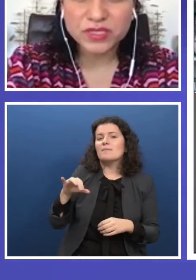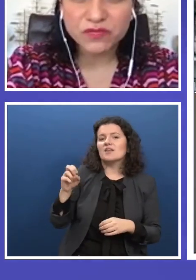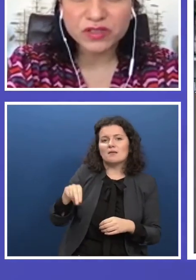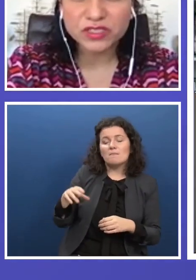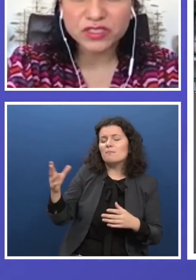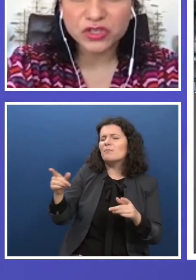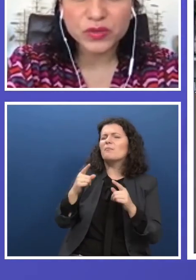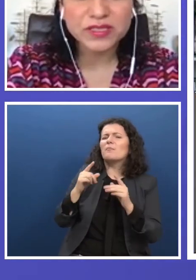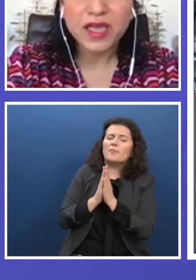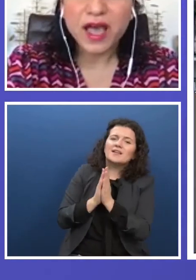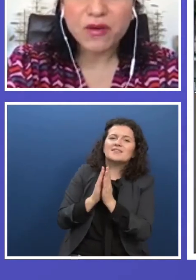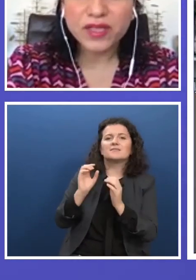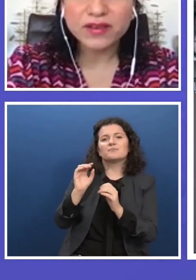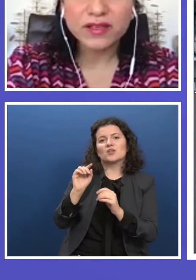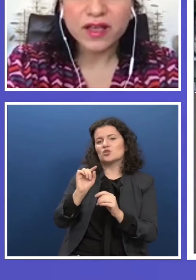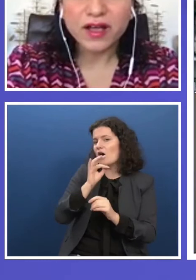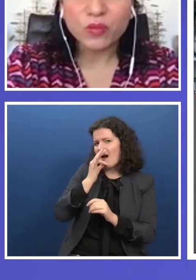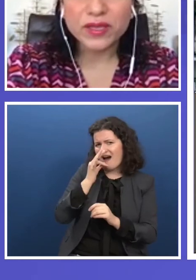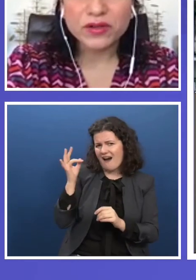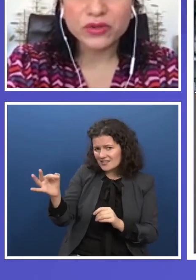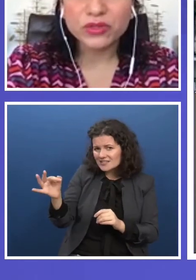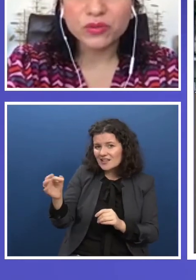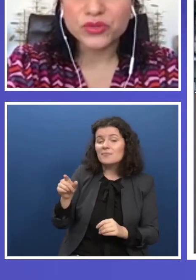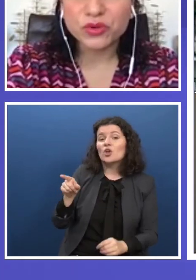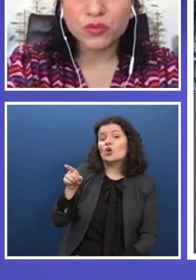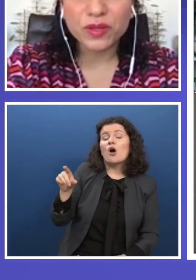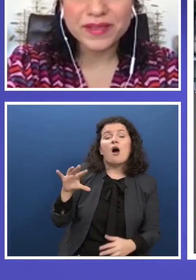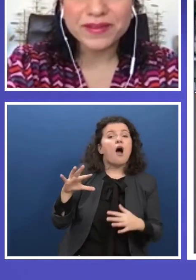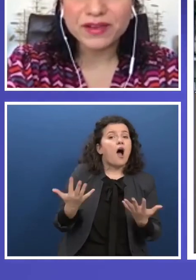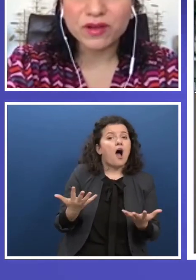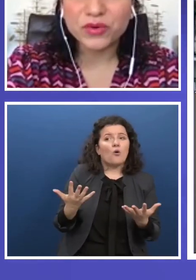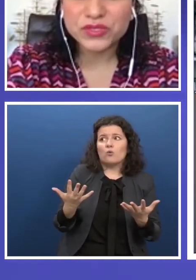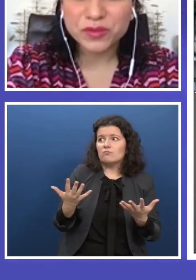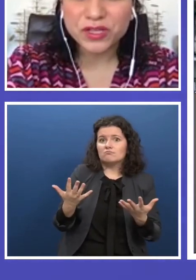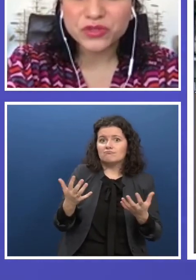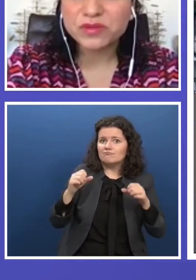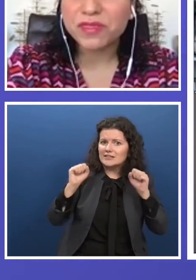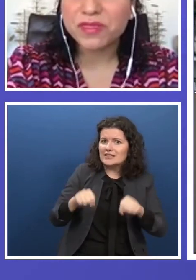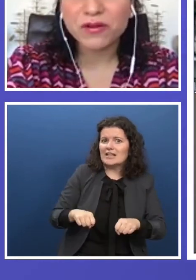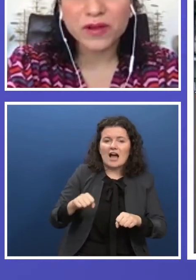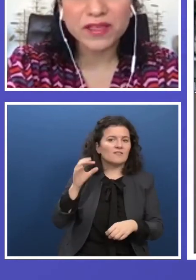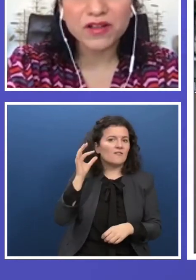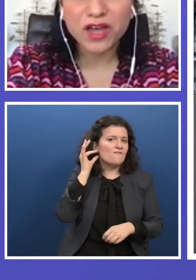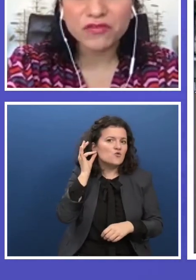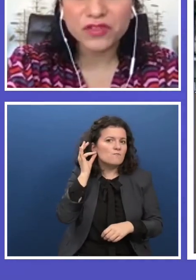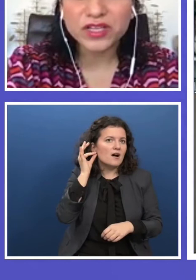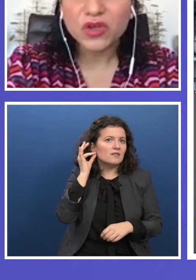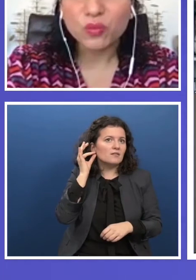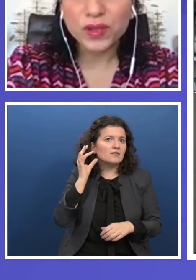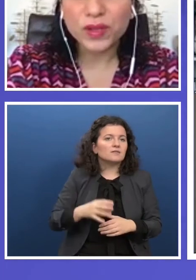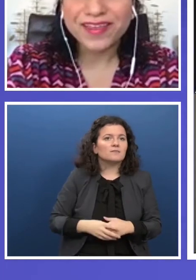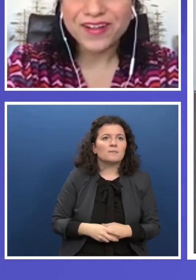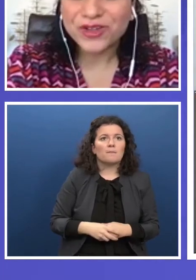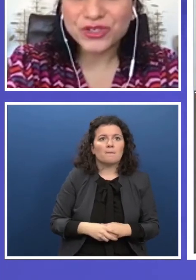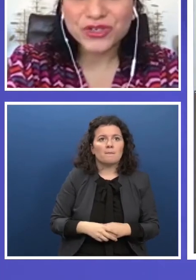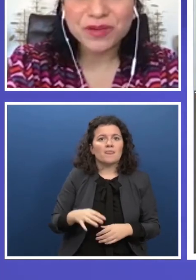question specifically to you is, how can we include the roles of women in Muslim countries without creating conflict